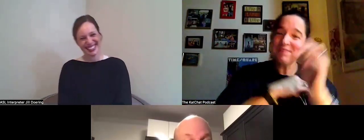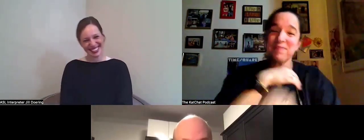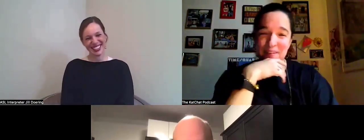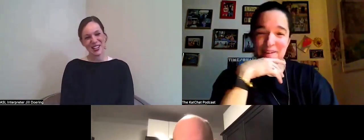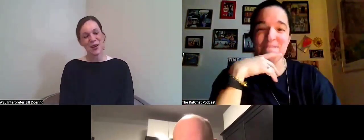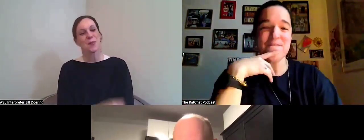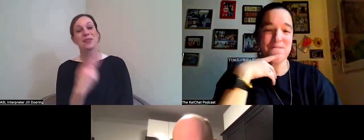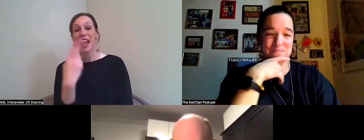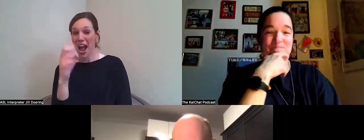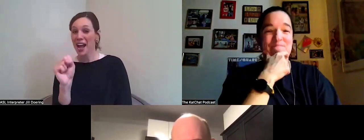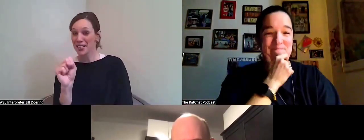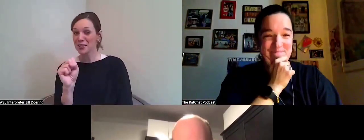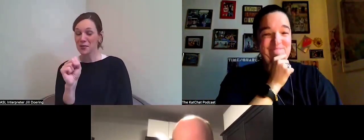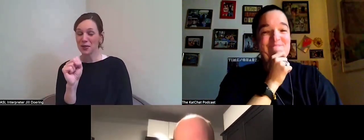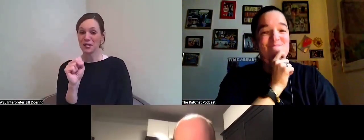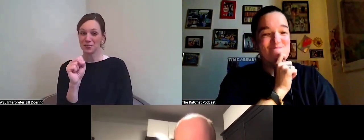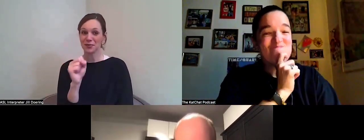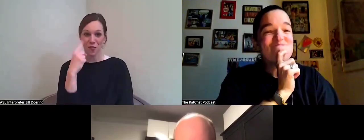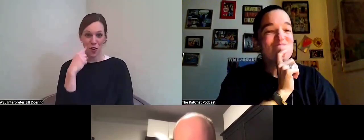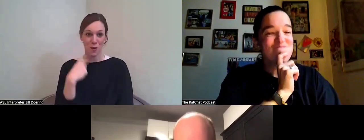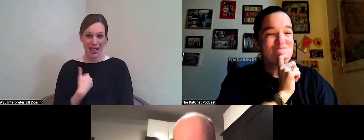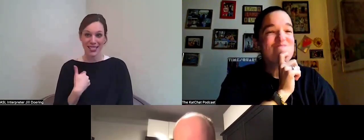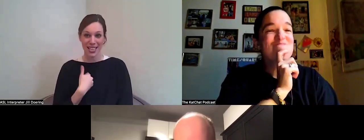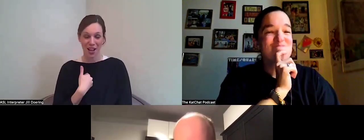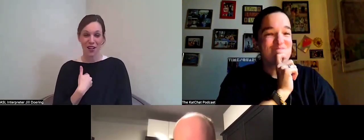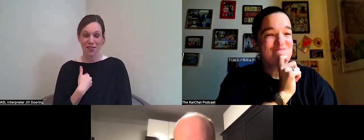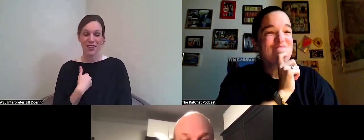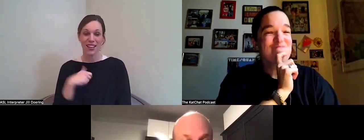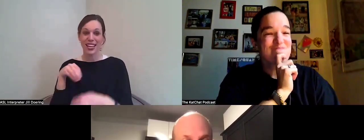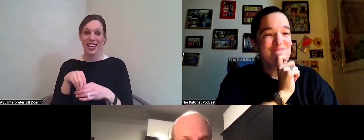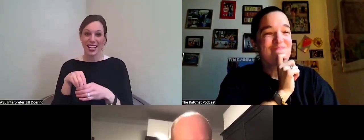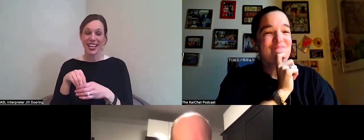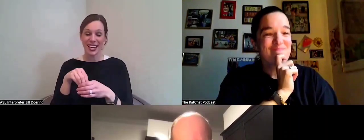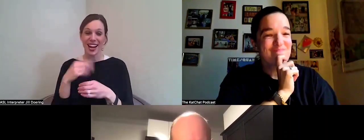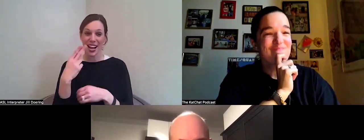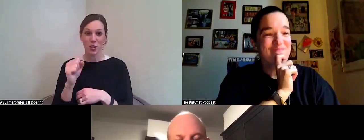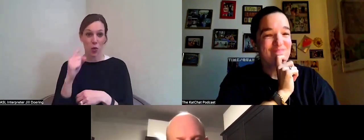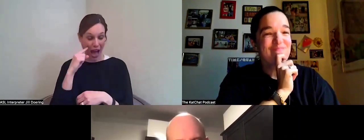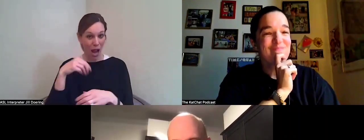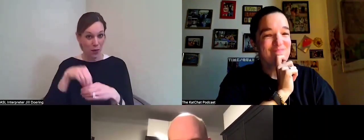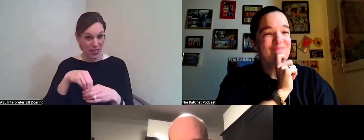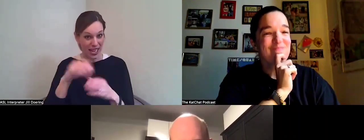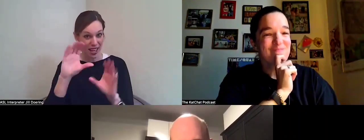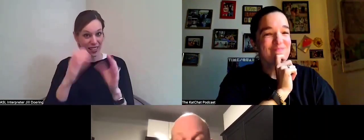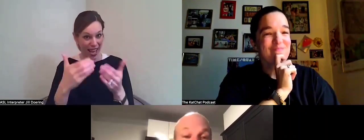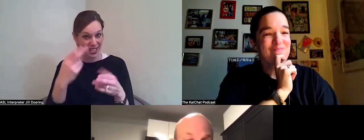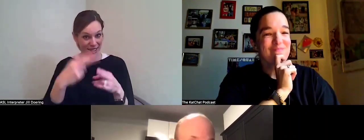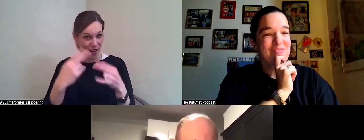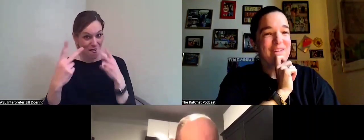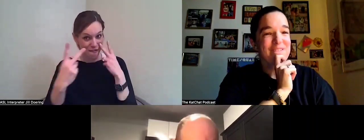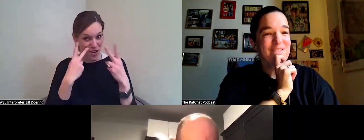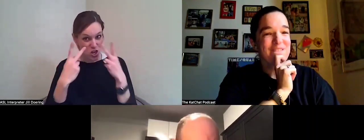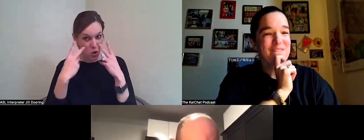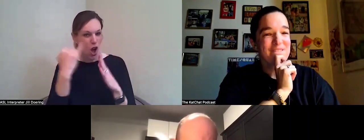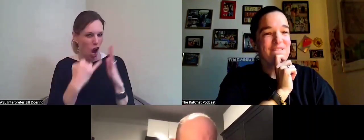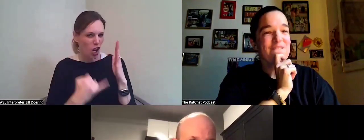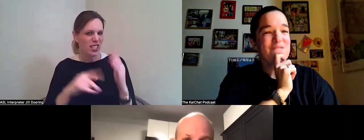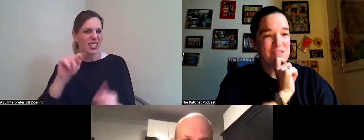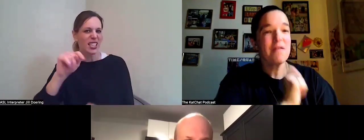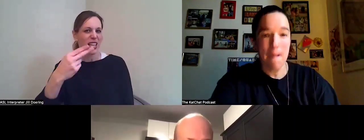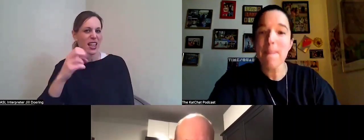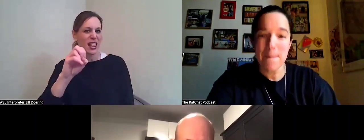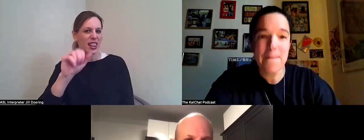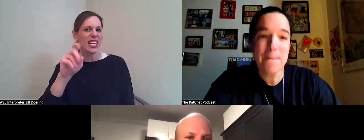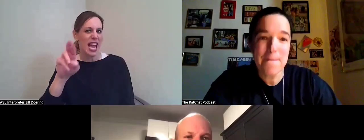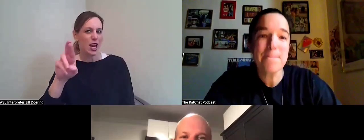Wow, high school, like for me when I was in high school, I was in visual arts. It was in theater.